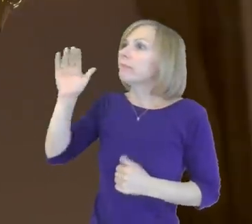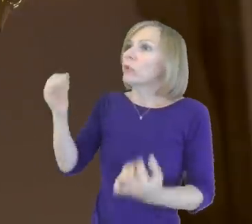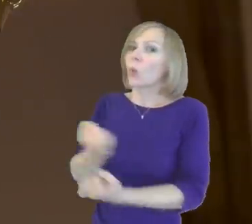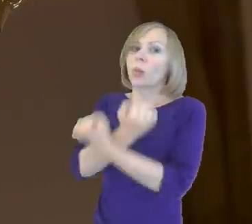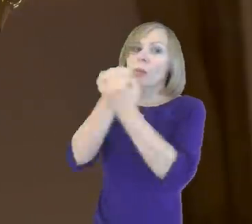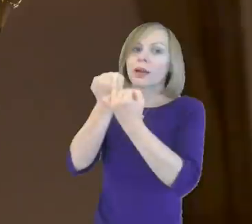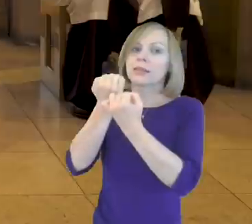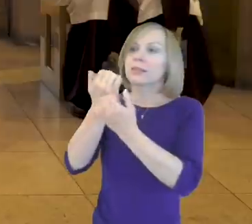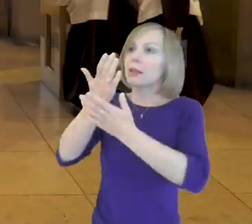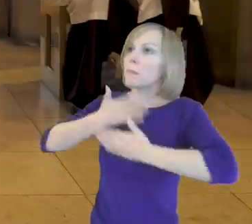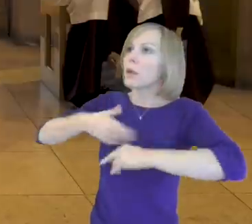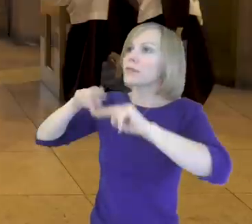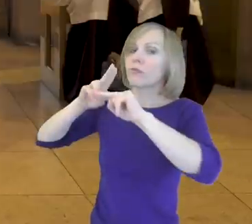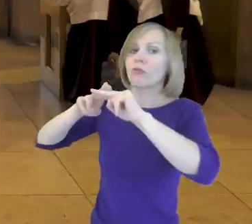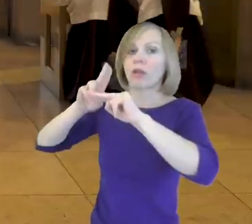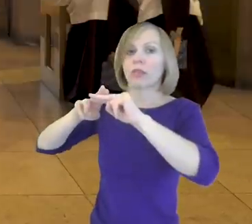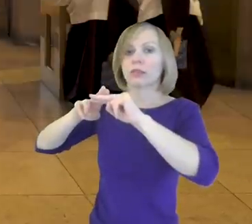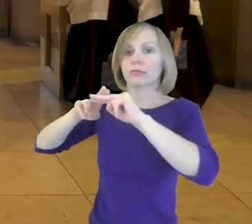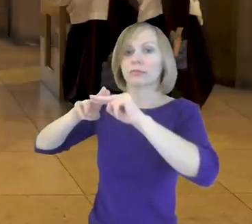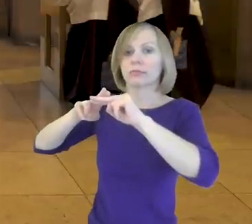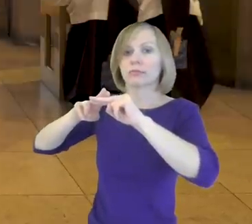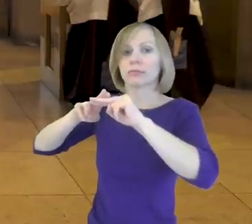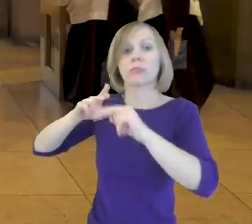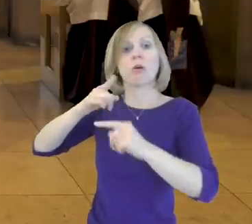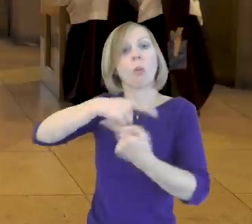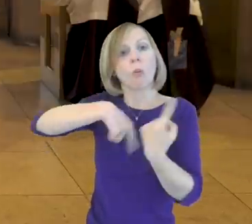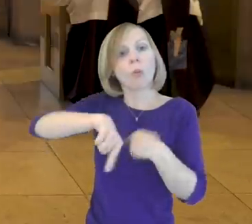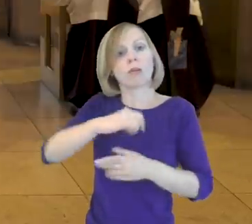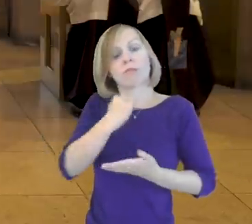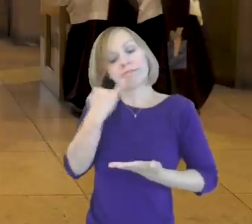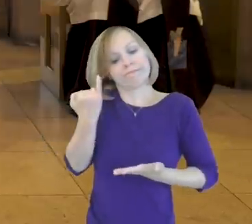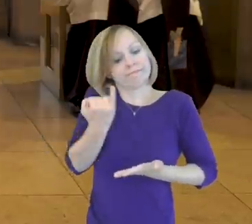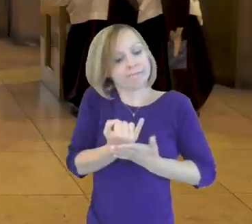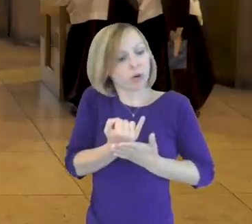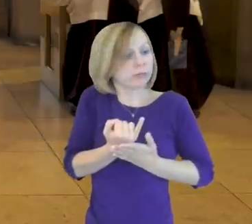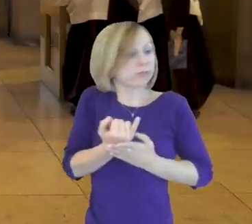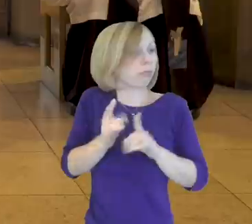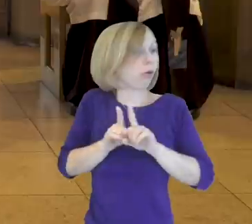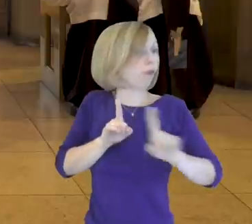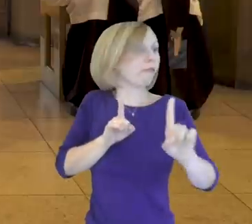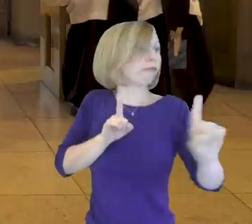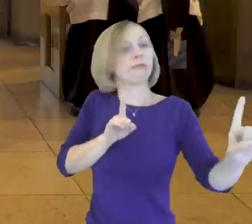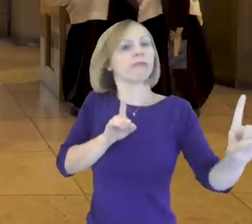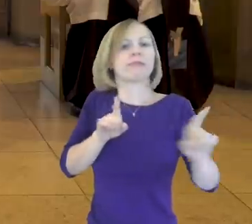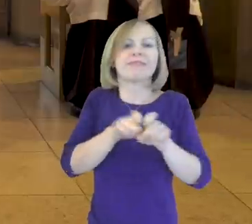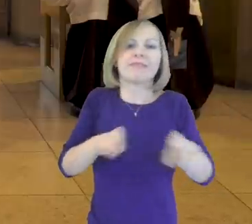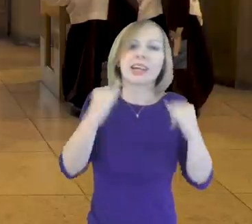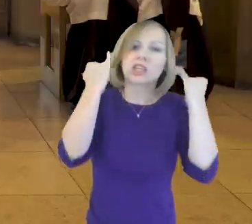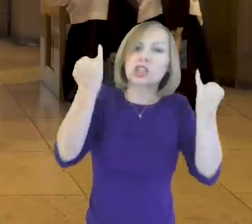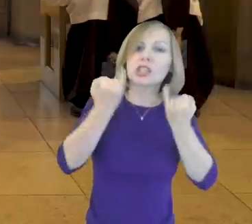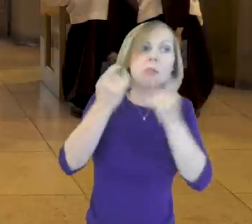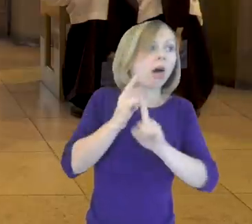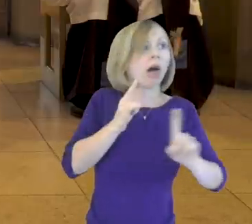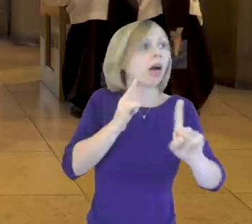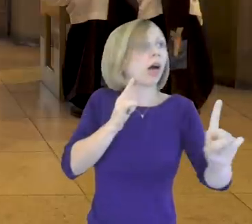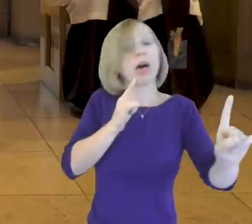Almighty and most merciful Father, we have erred and strayed from thy ways like lost sheep. We have followed too much